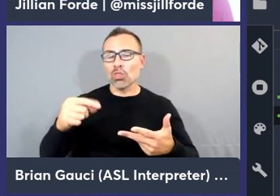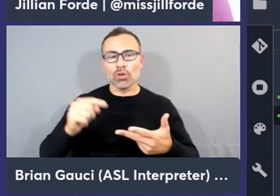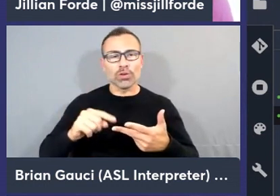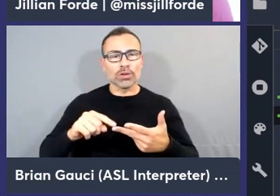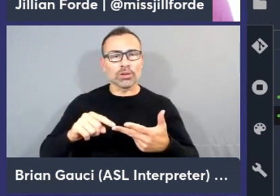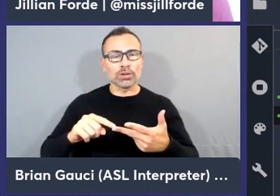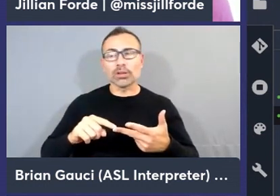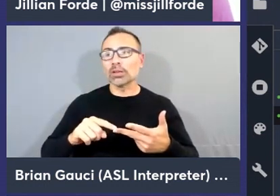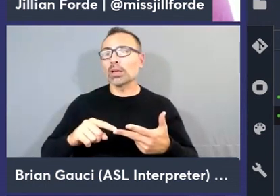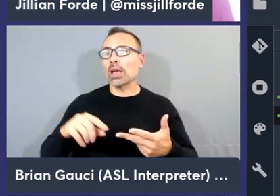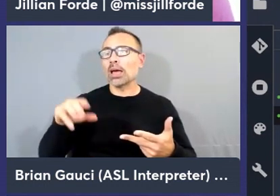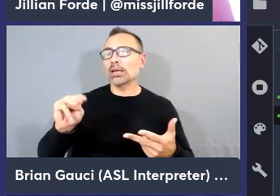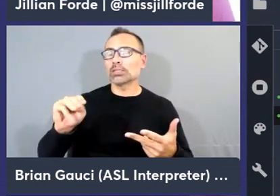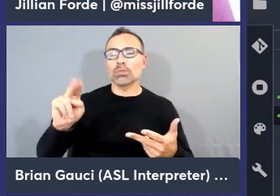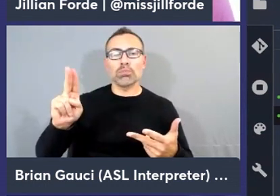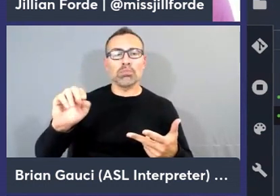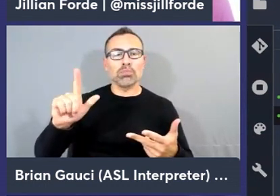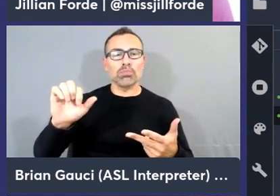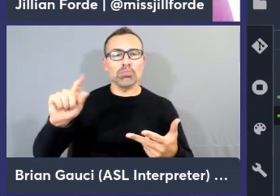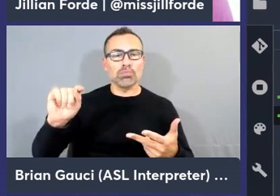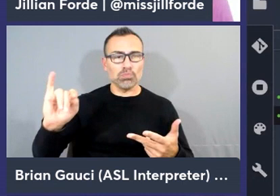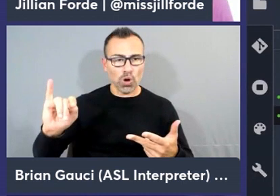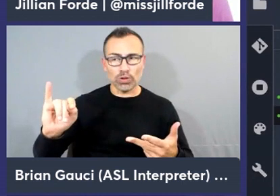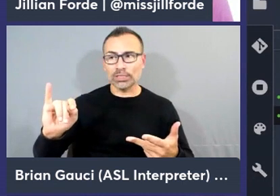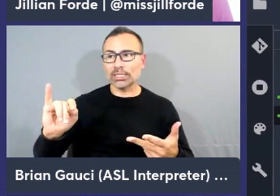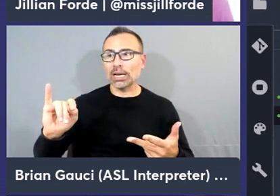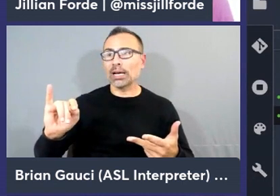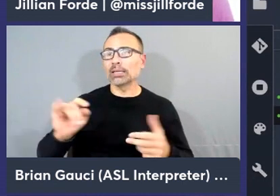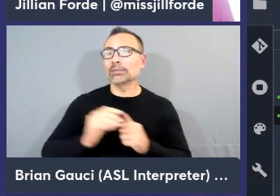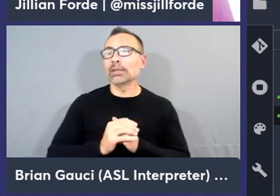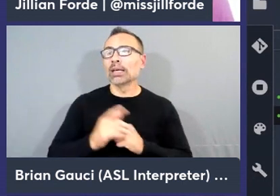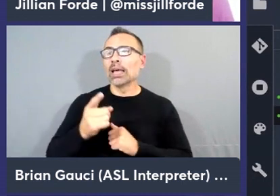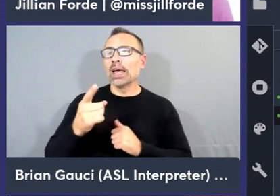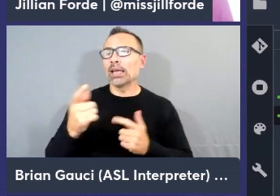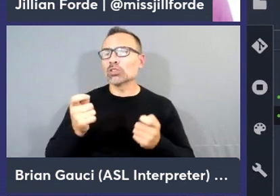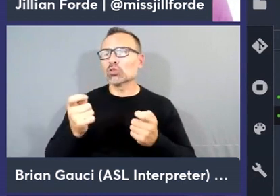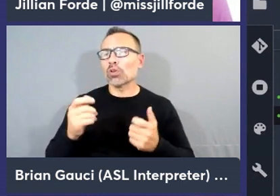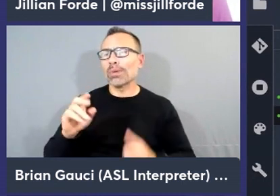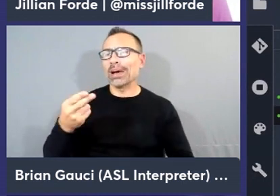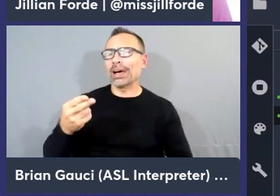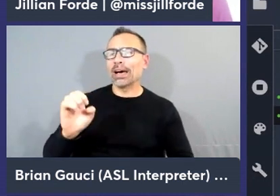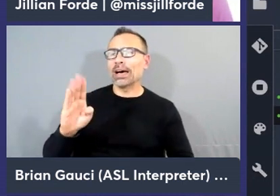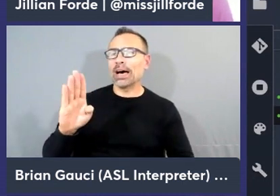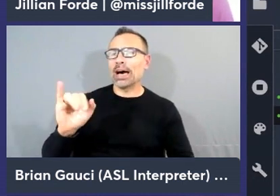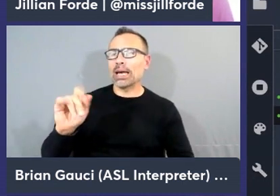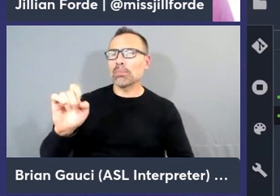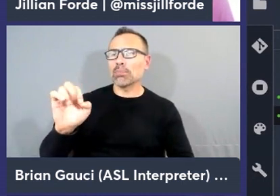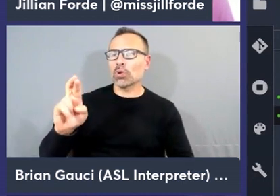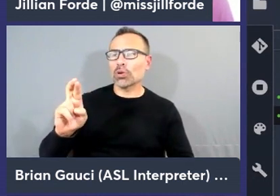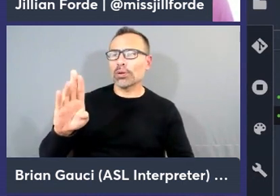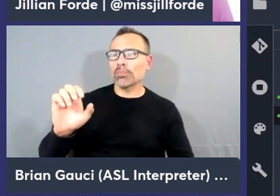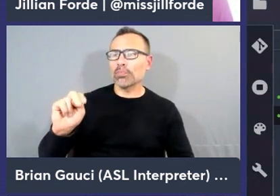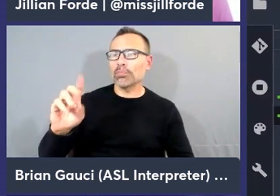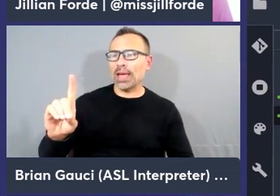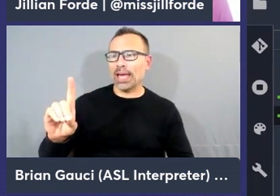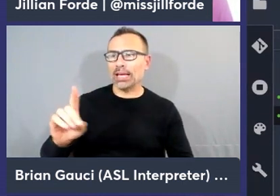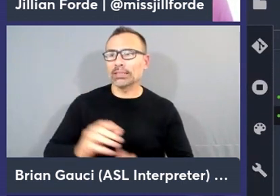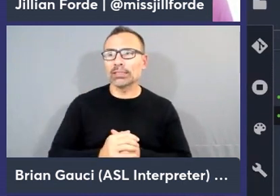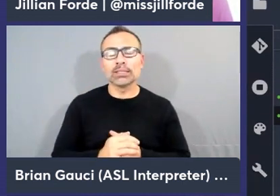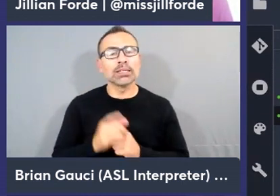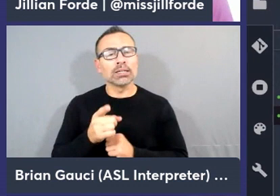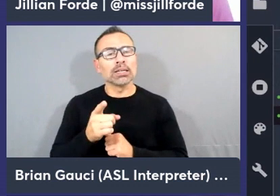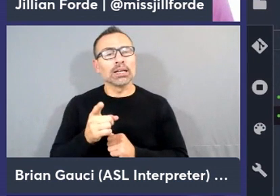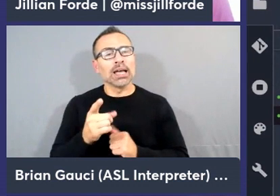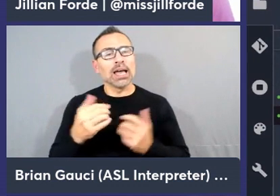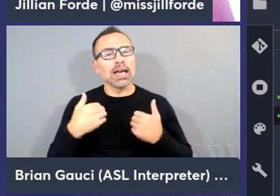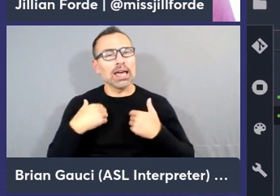called multi-fidelity, and it's powered by an algorithm called Hyperband. What it does essentially is it combines a lot